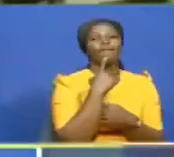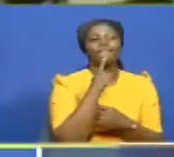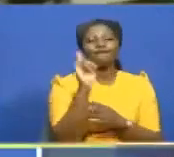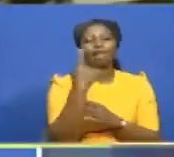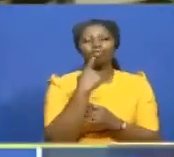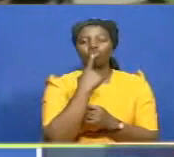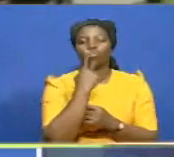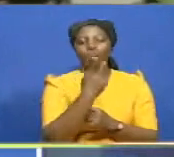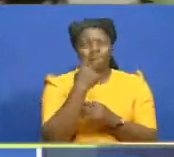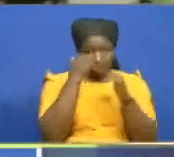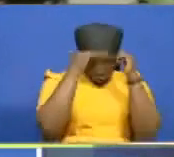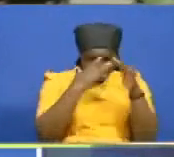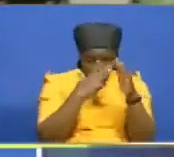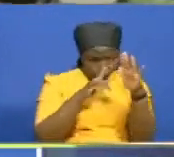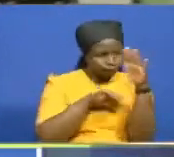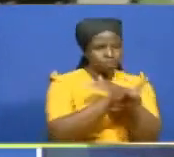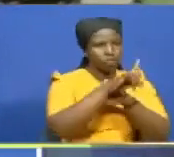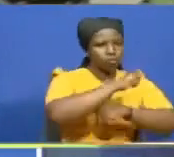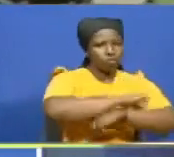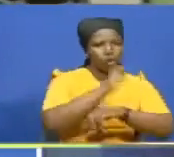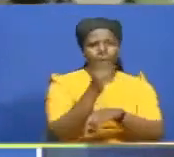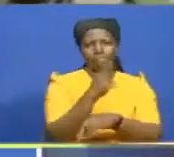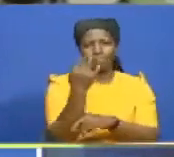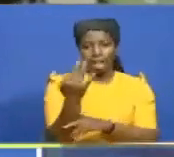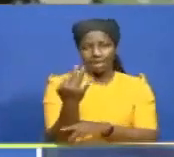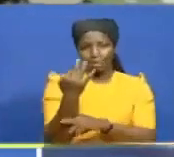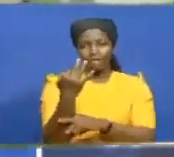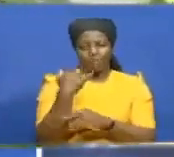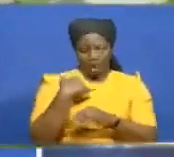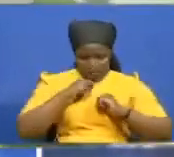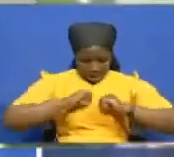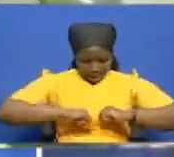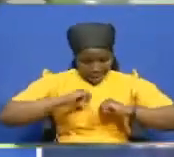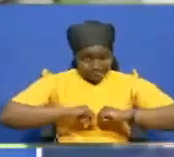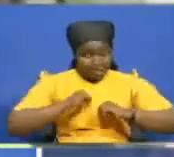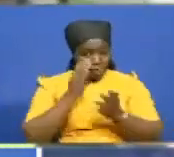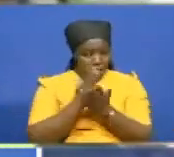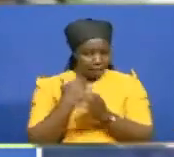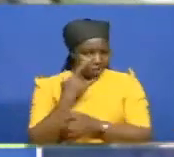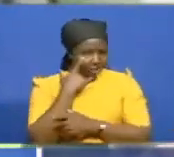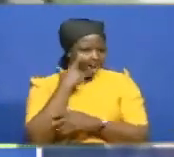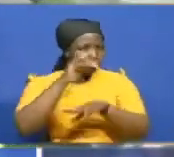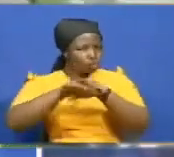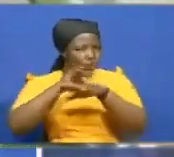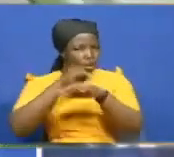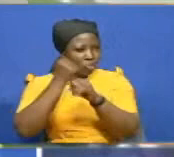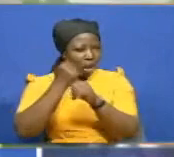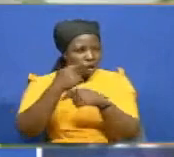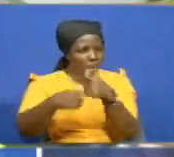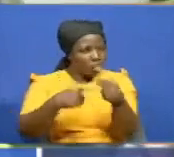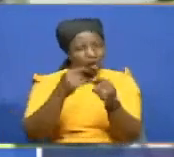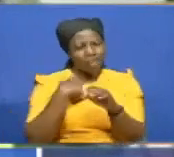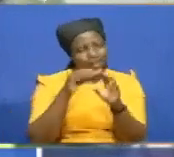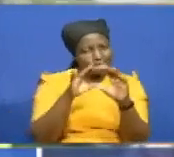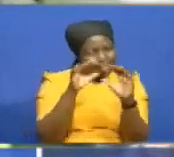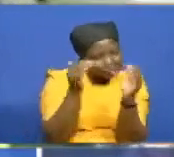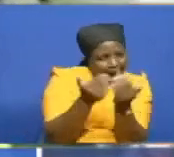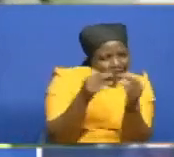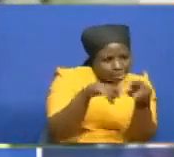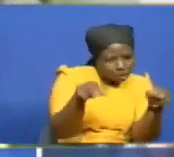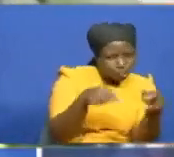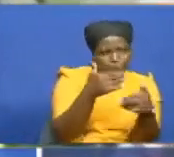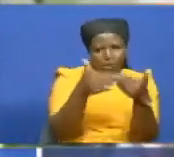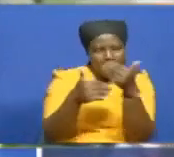March. Tumekubaliana, vile tumeona kazi mzuri sana hapa ikiendelea, tumeona madarasa zimejengwa,